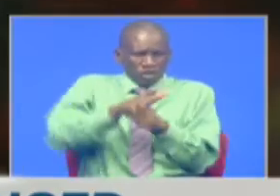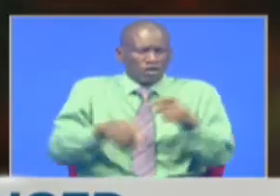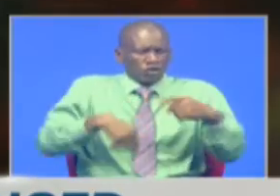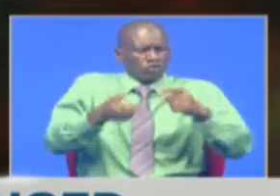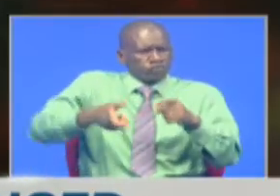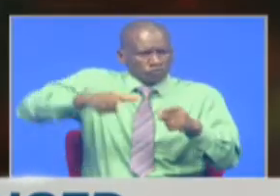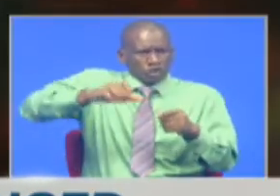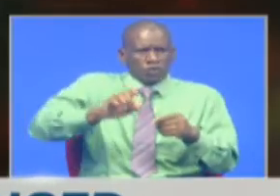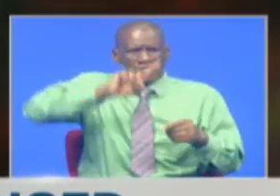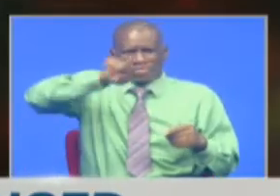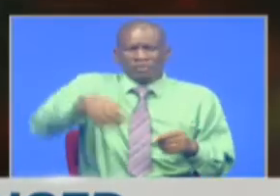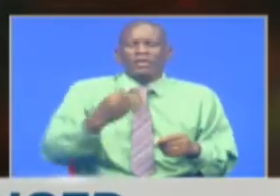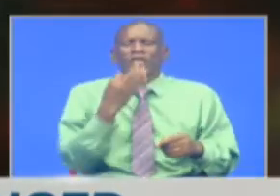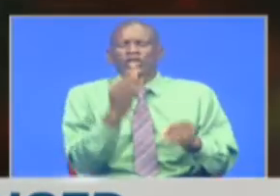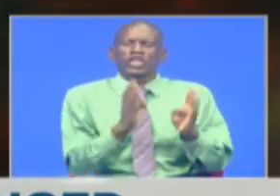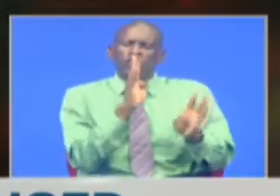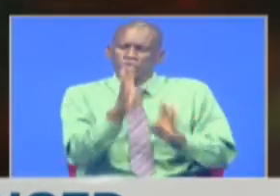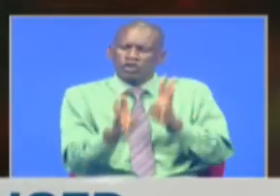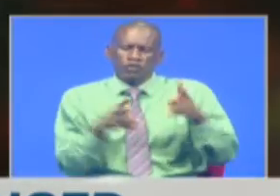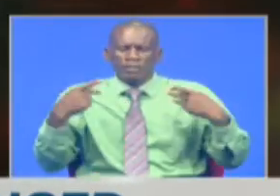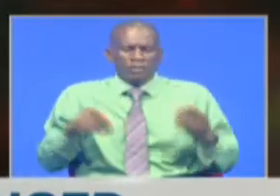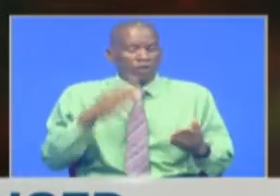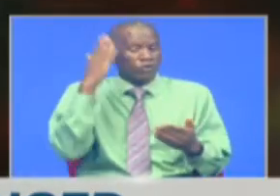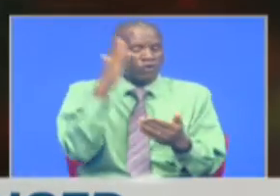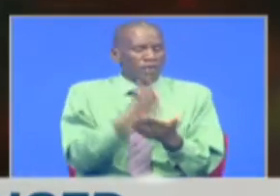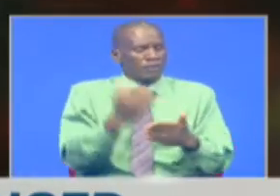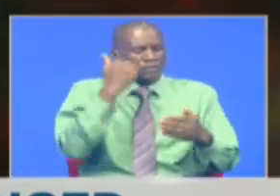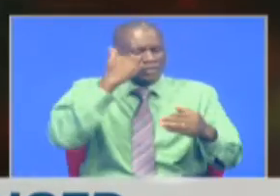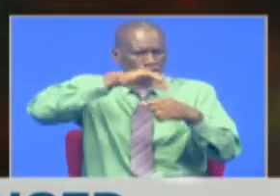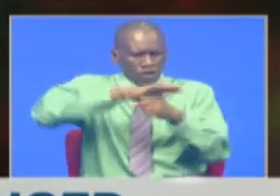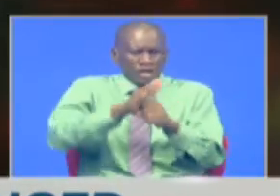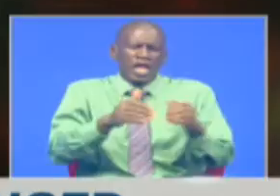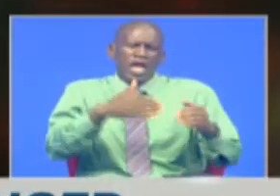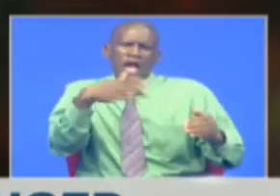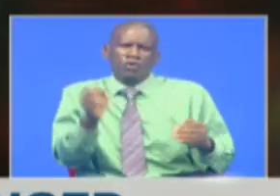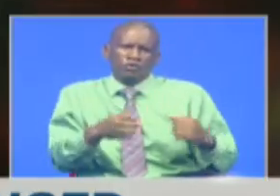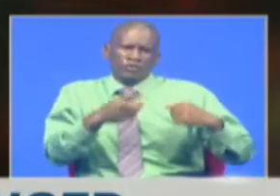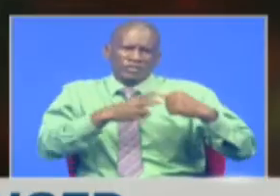1,344 more people tested positive out of a sample size of